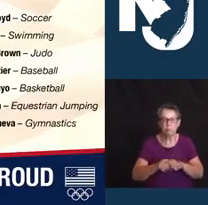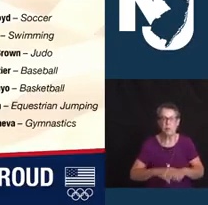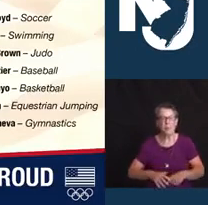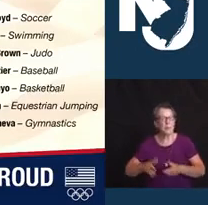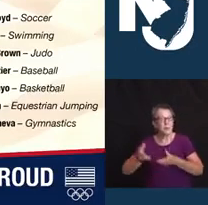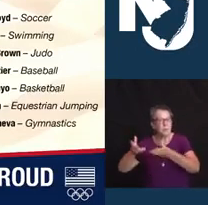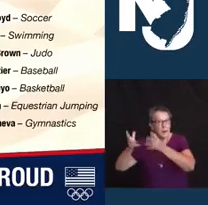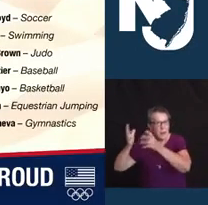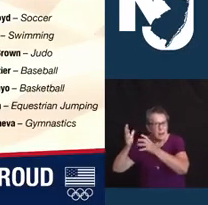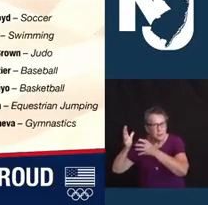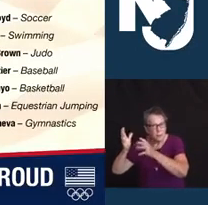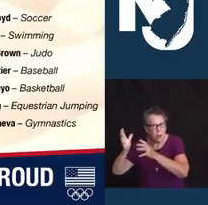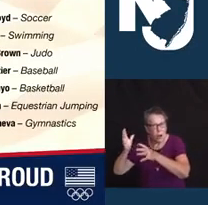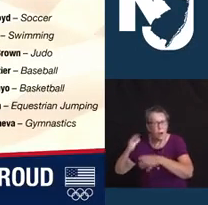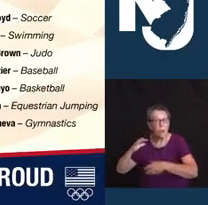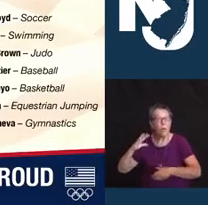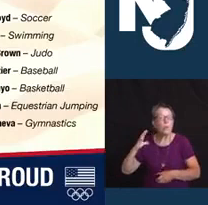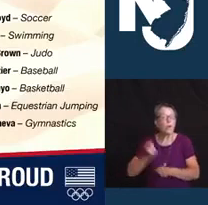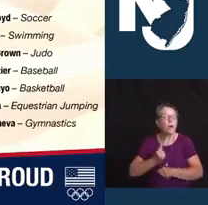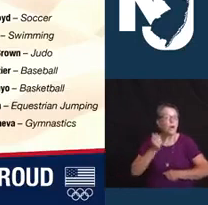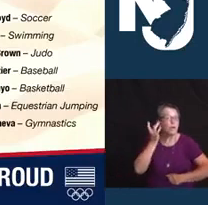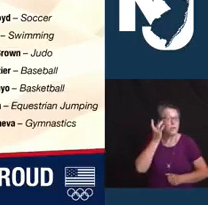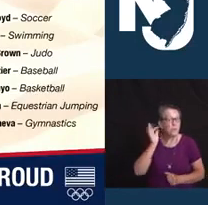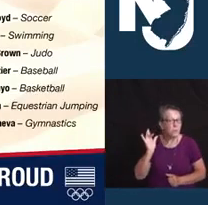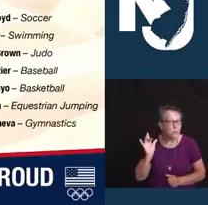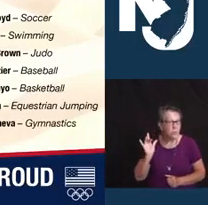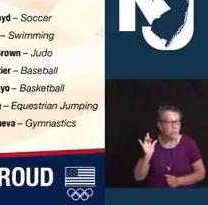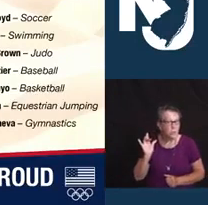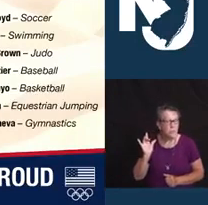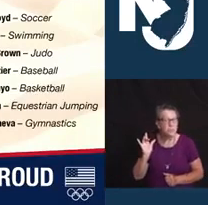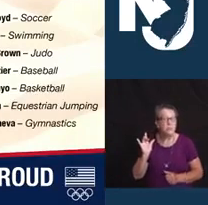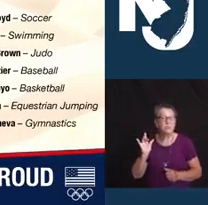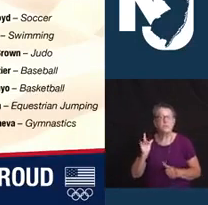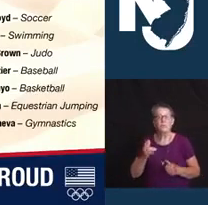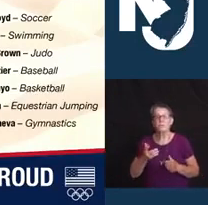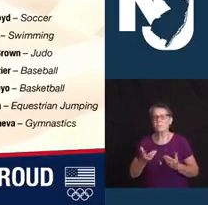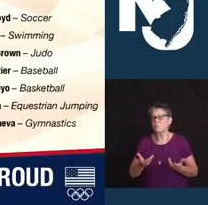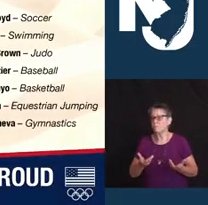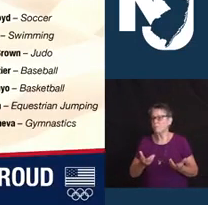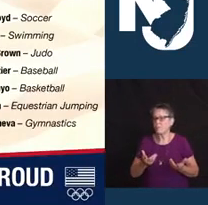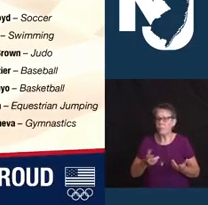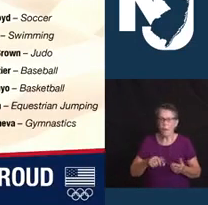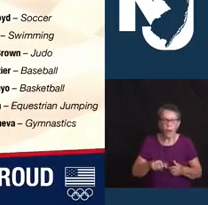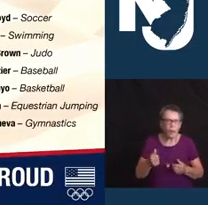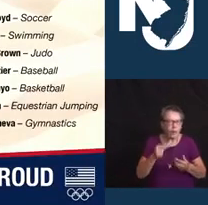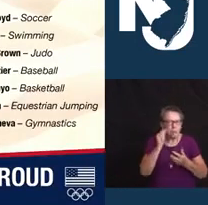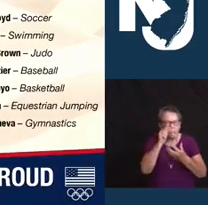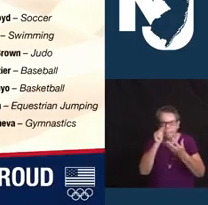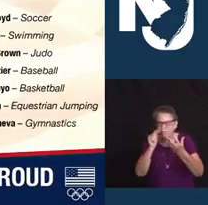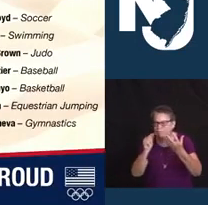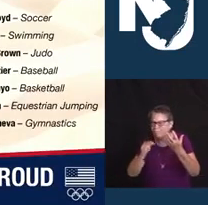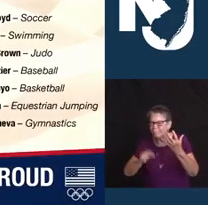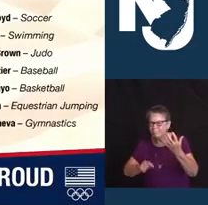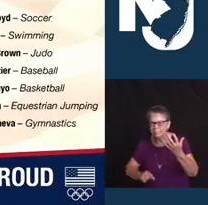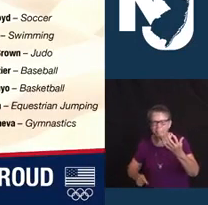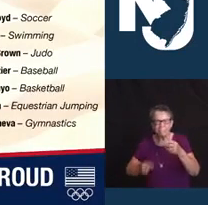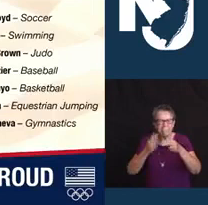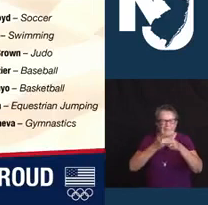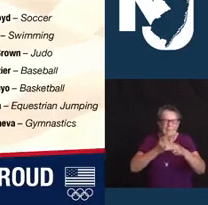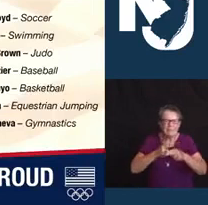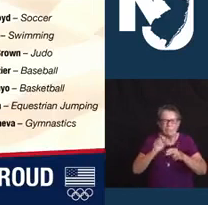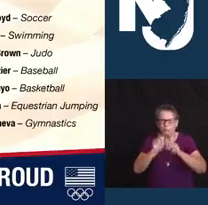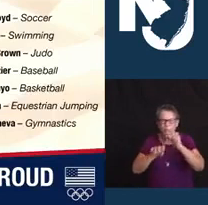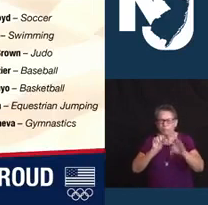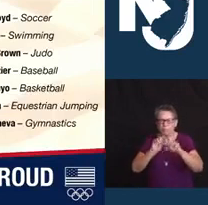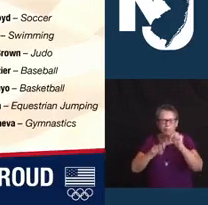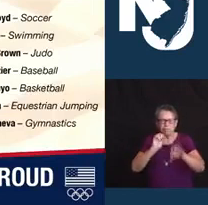gold. And then there are Dunellen's Sydney McLaughlin and Trenton's Athing Mo, who are each